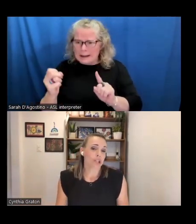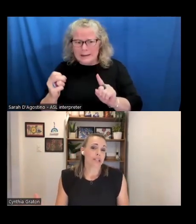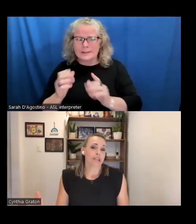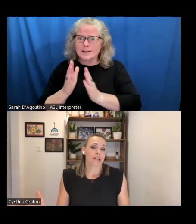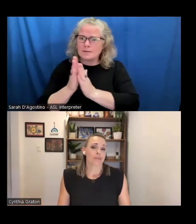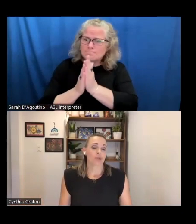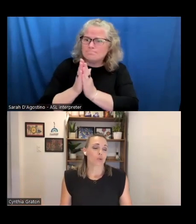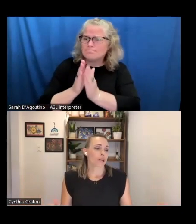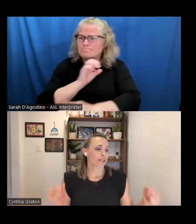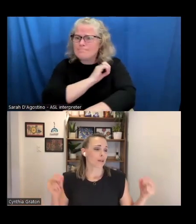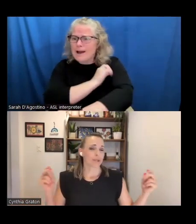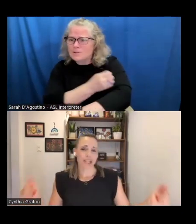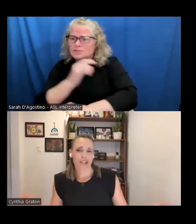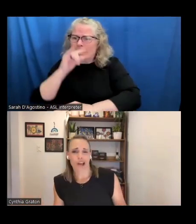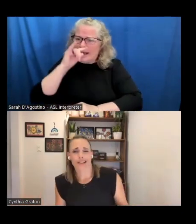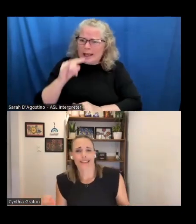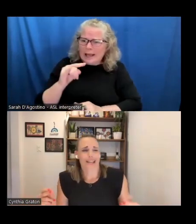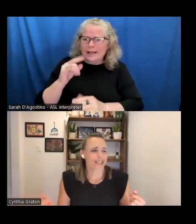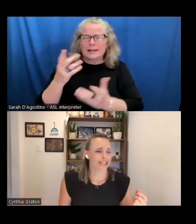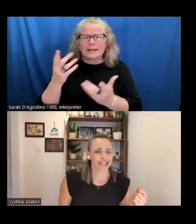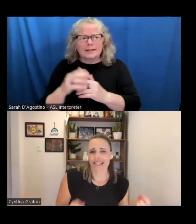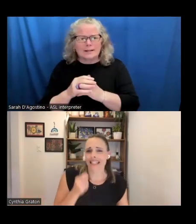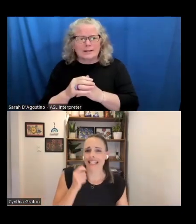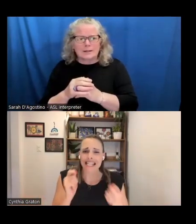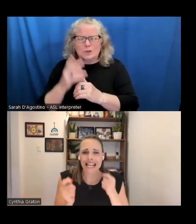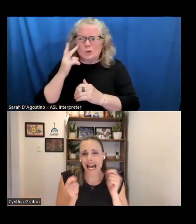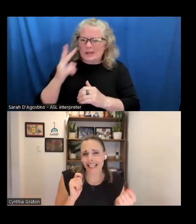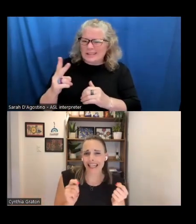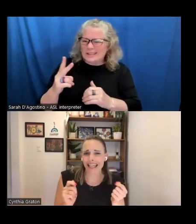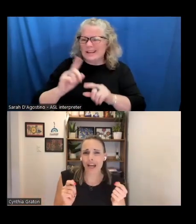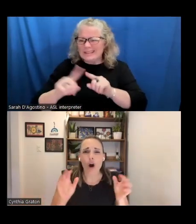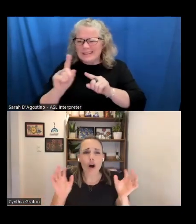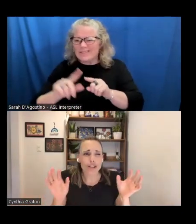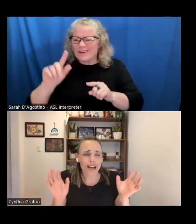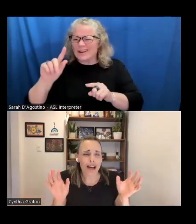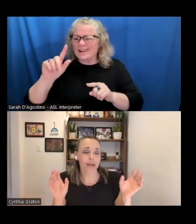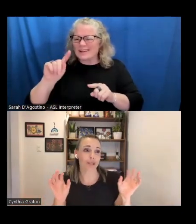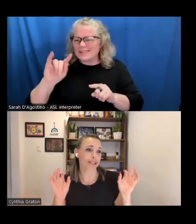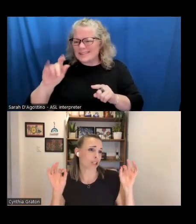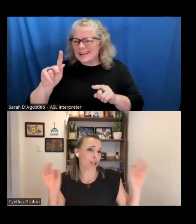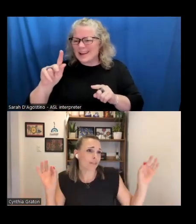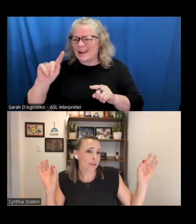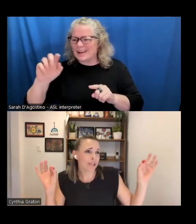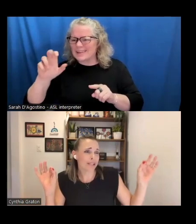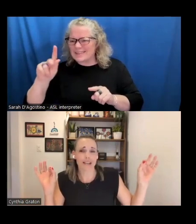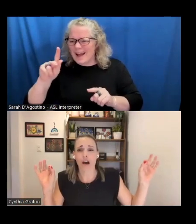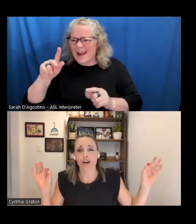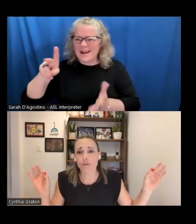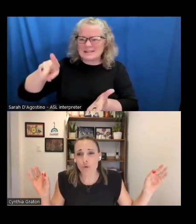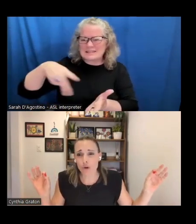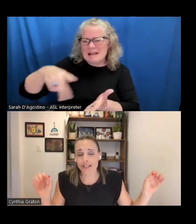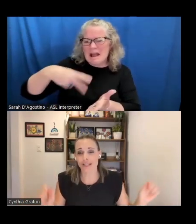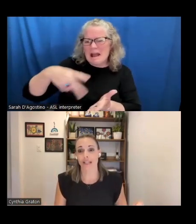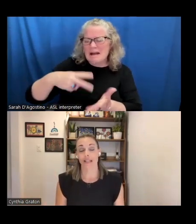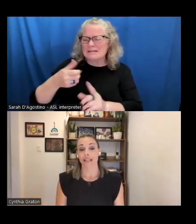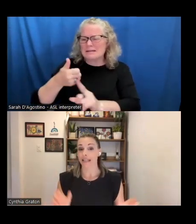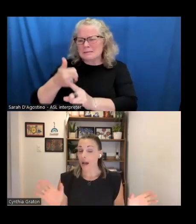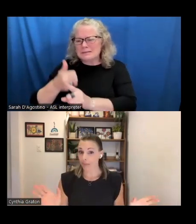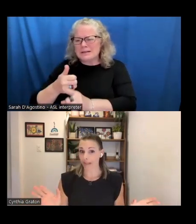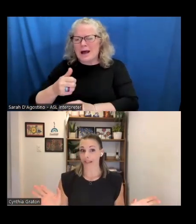You could see him doing some TikTok dances, snacking all the time. He's loving pizza, of